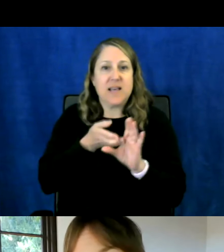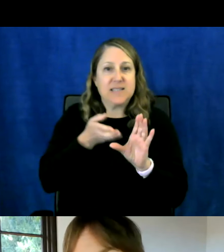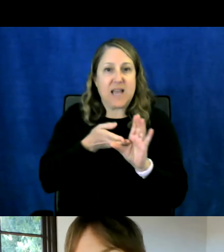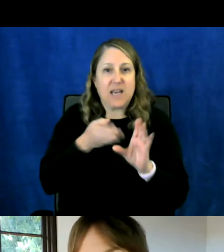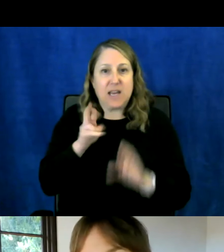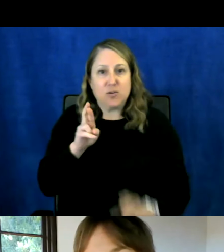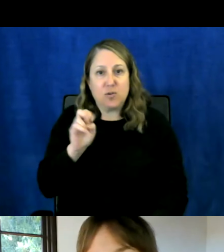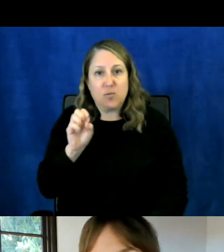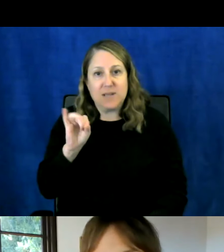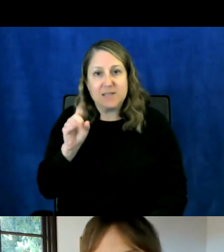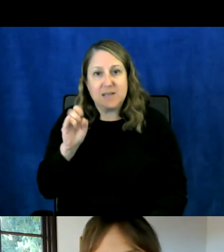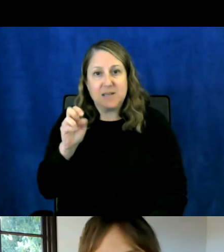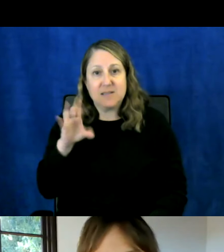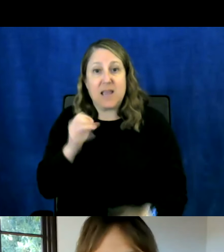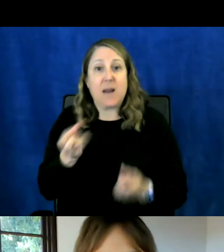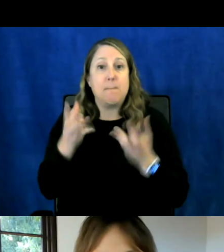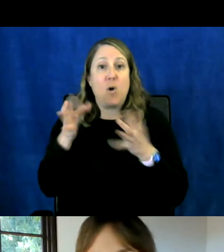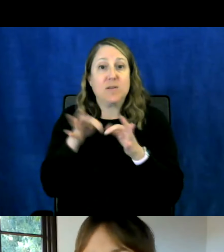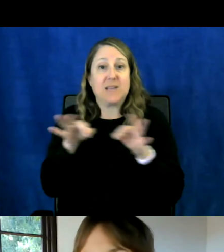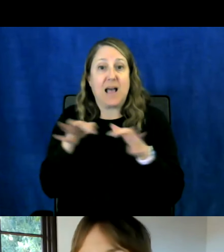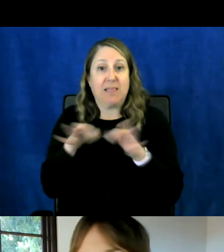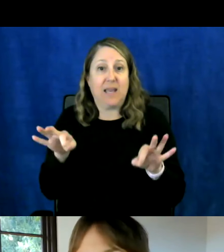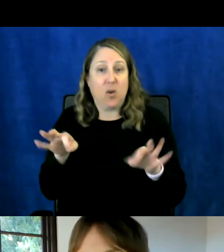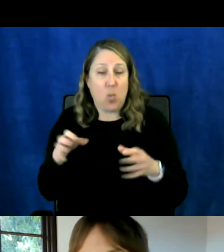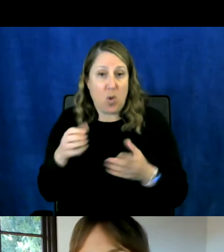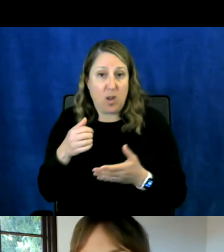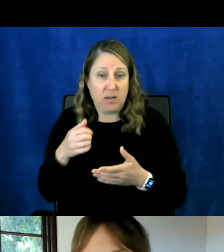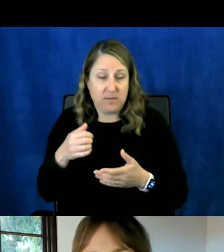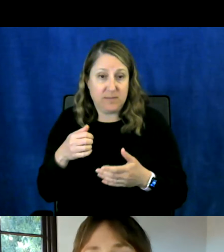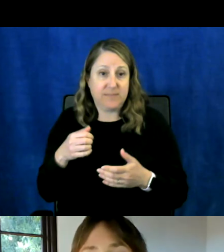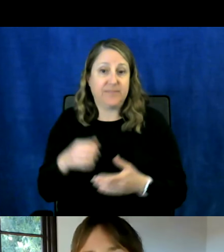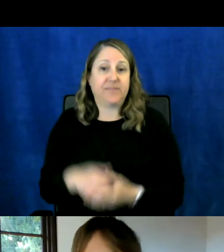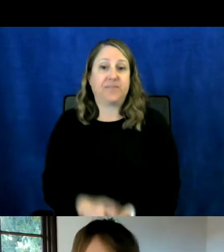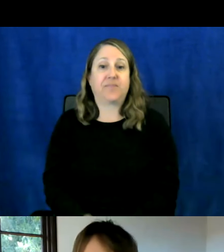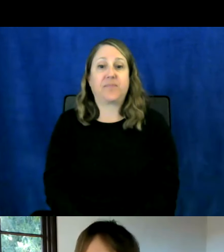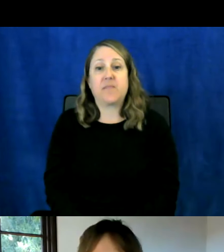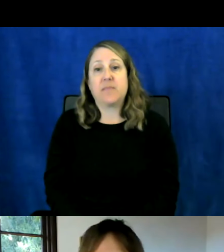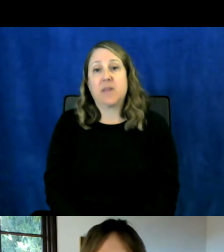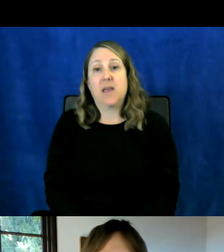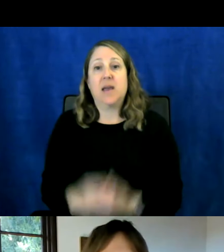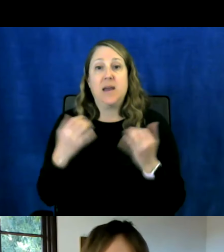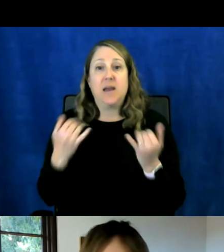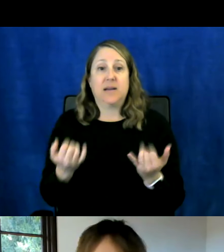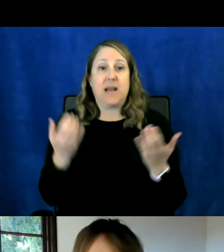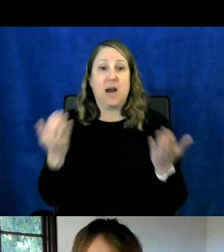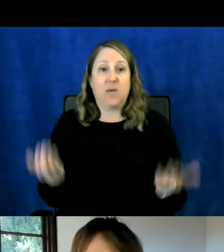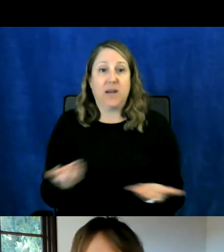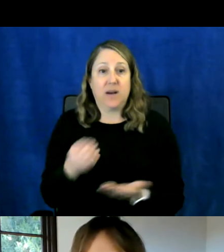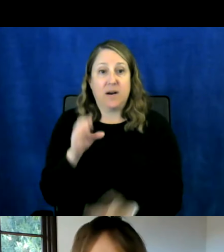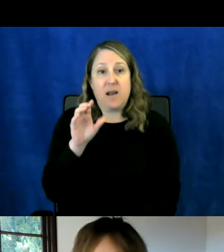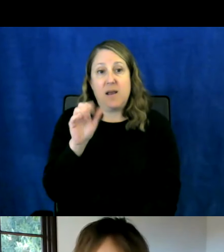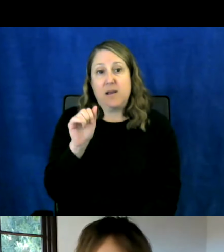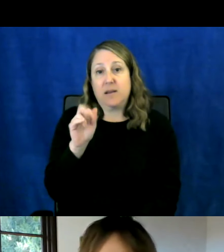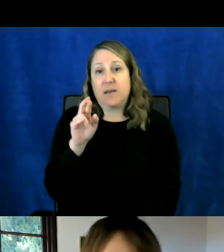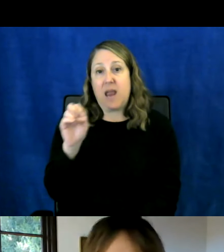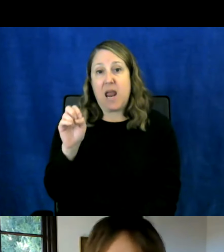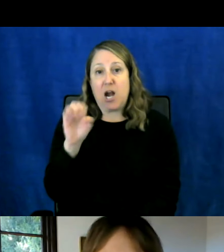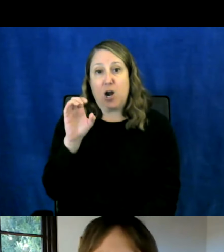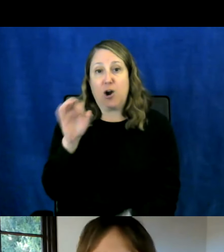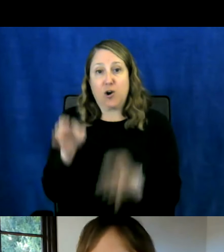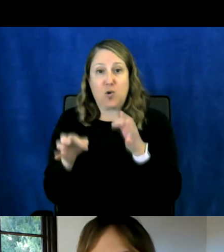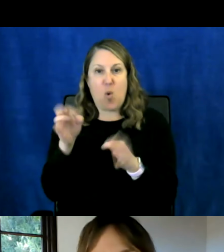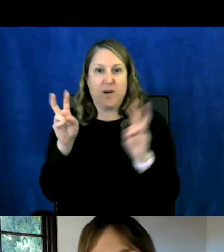multilingual health initiative. All right, let's move on. Okay, now we're here to Care Court. So Care Court, called